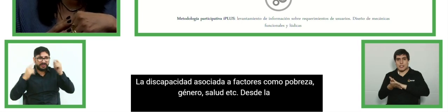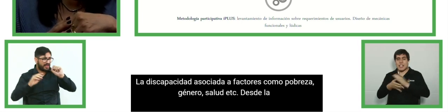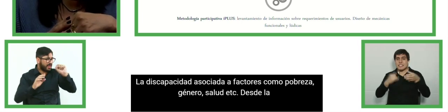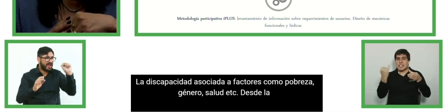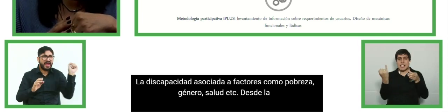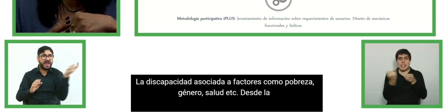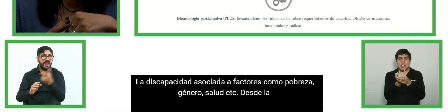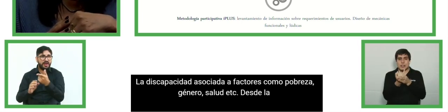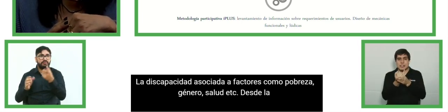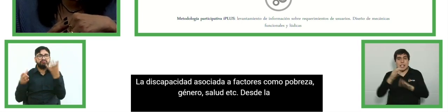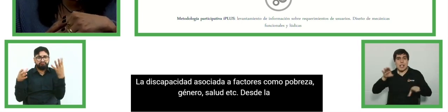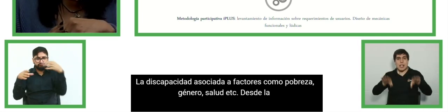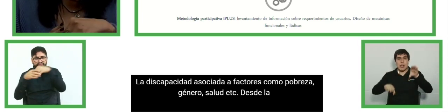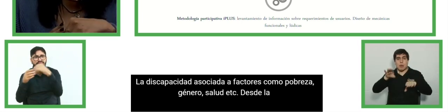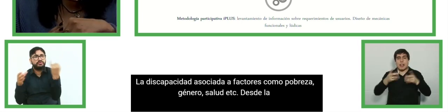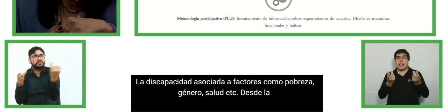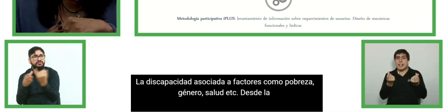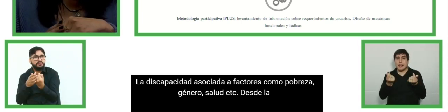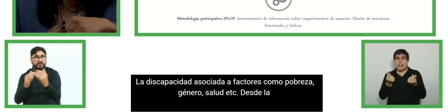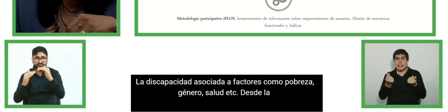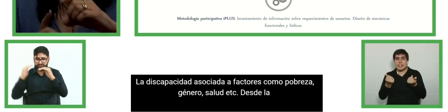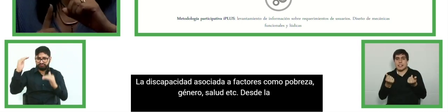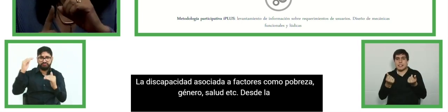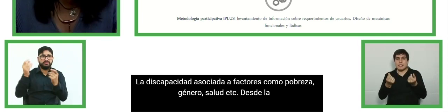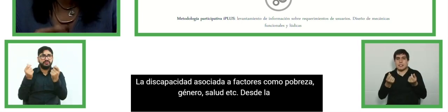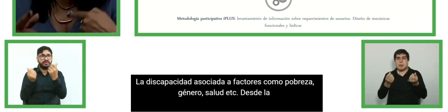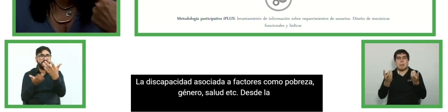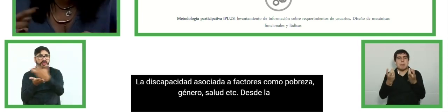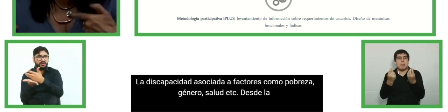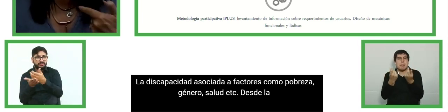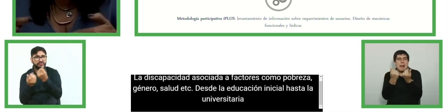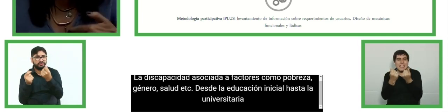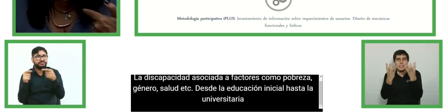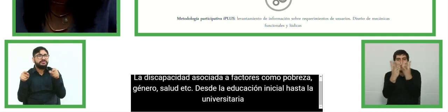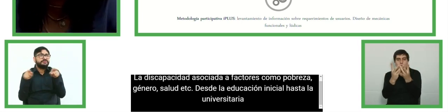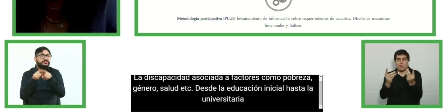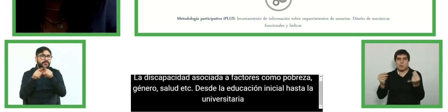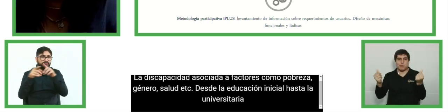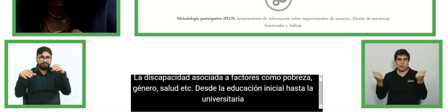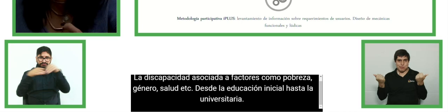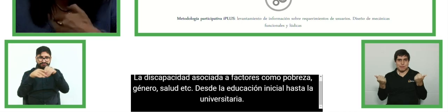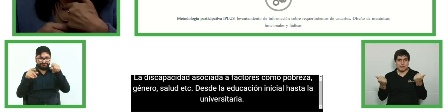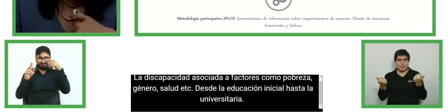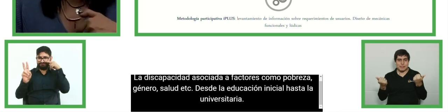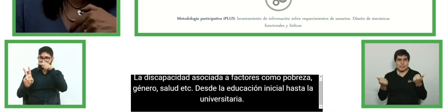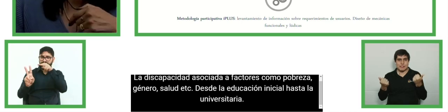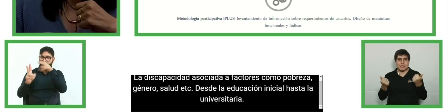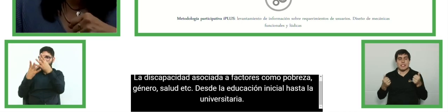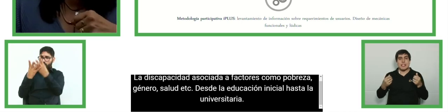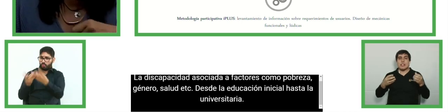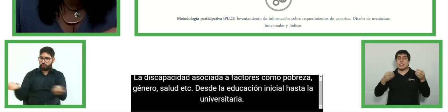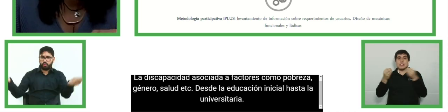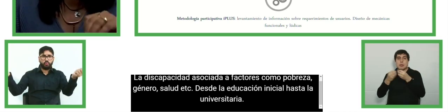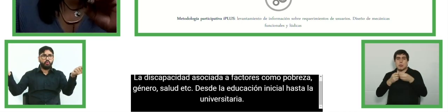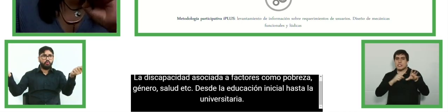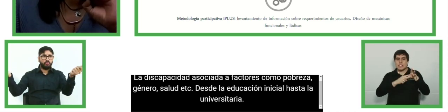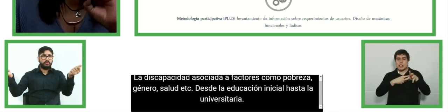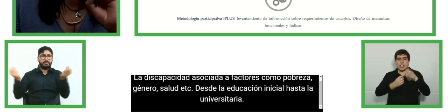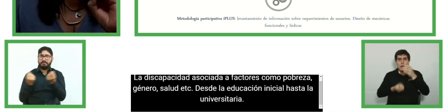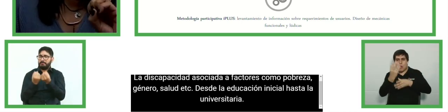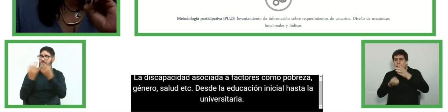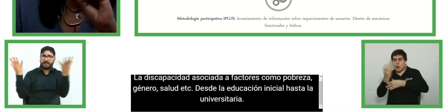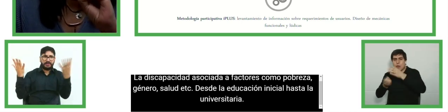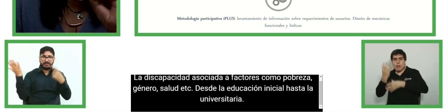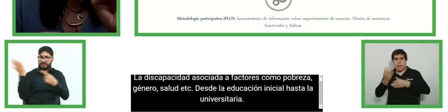have faded. The technology has not included the parameters